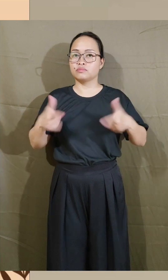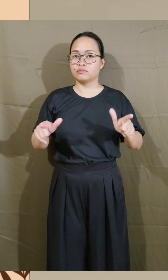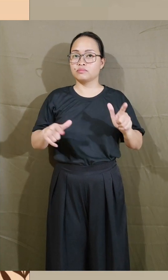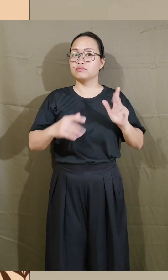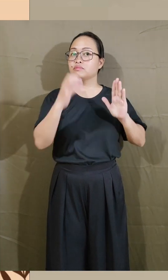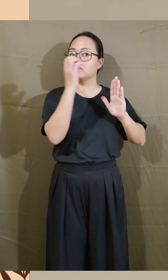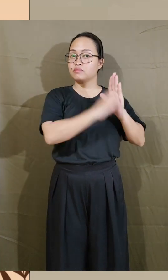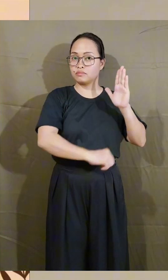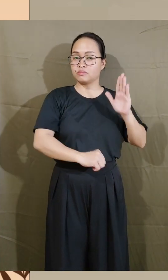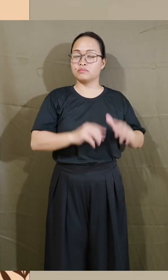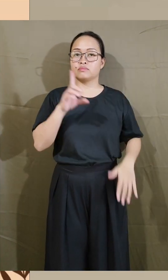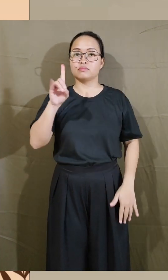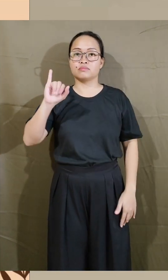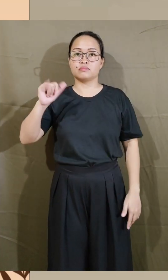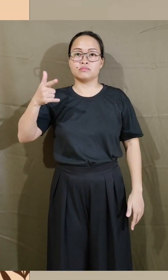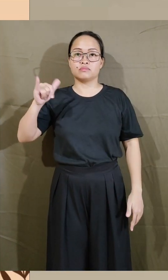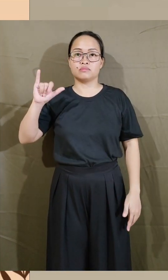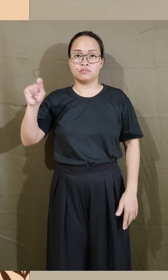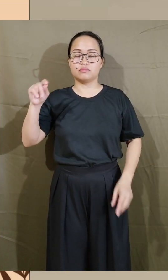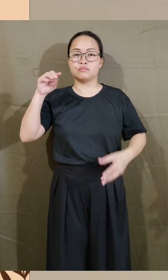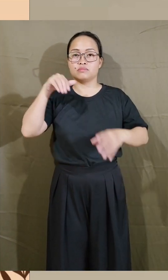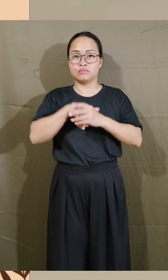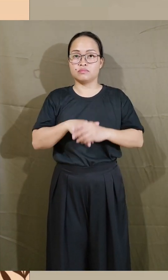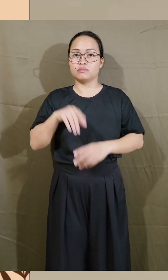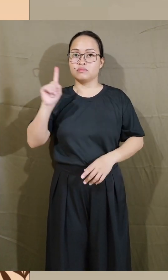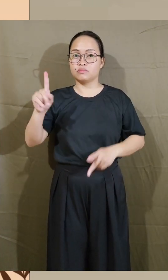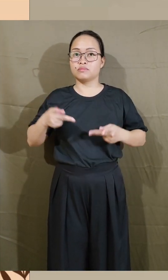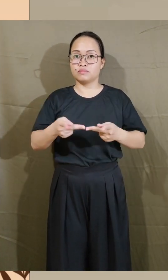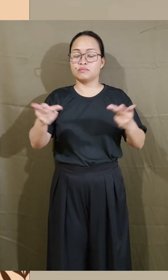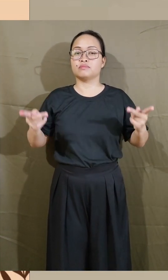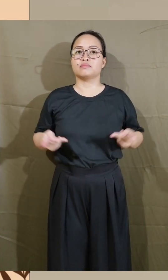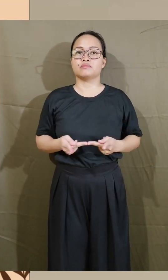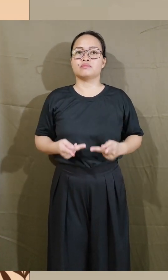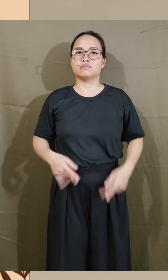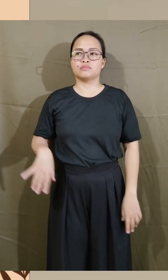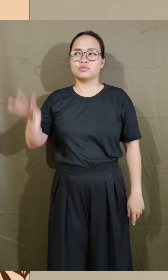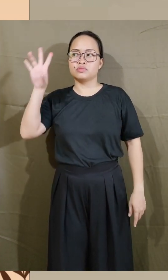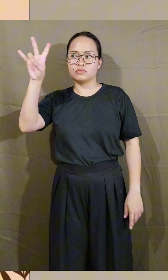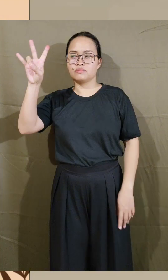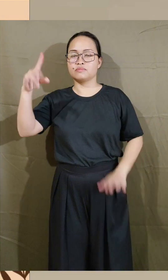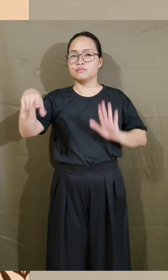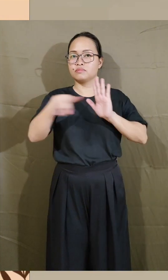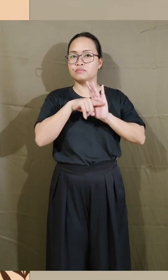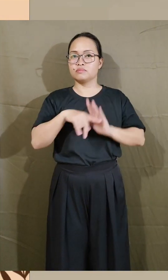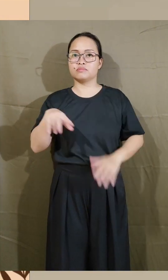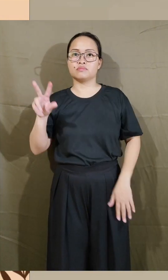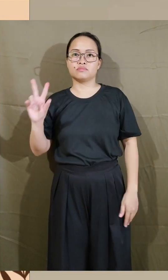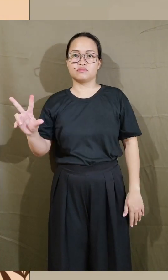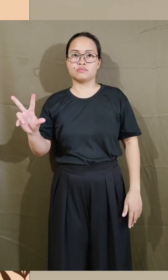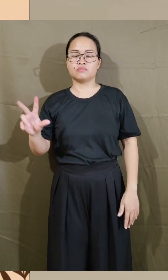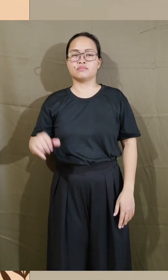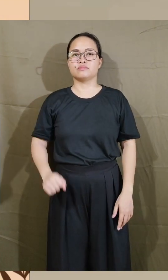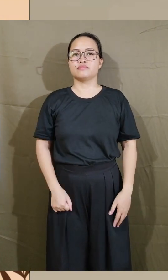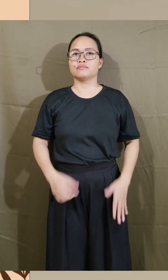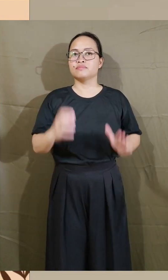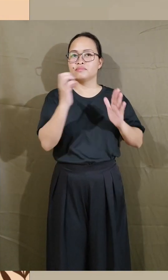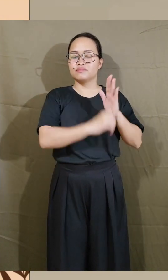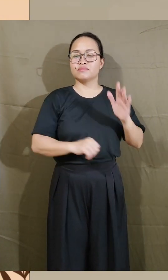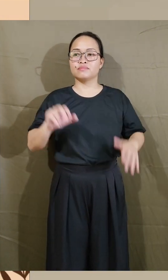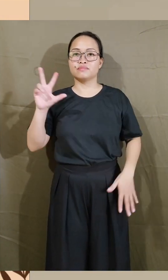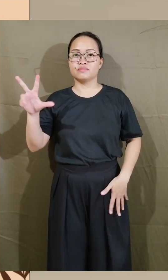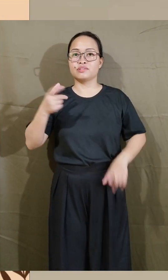subtract the digits in ones place. 7 minus 3. So let's take away 3 from